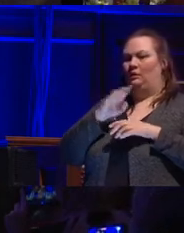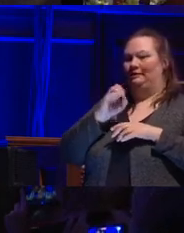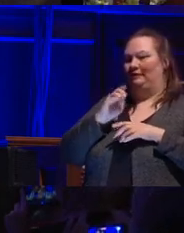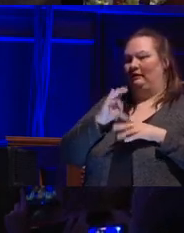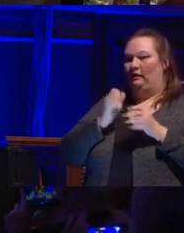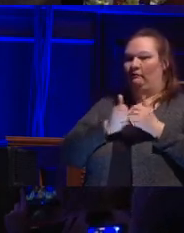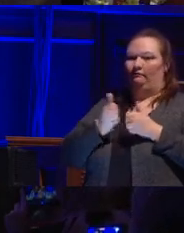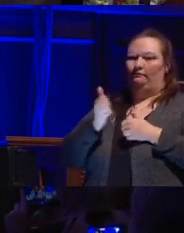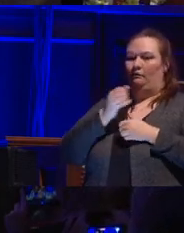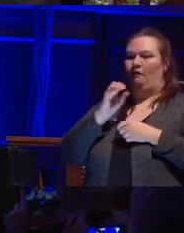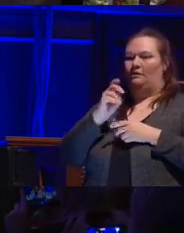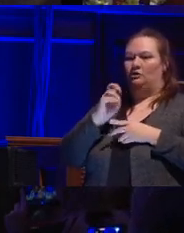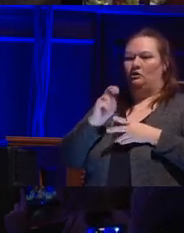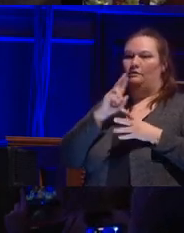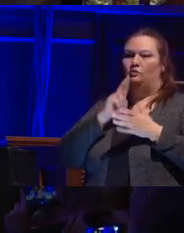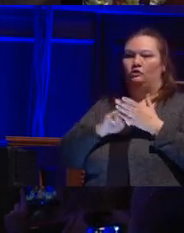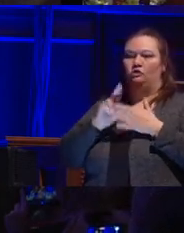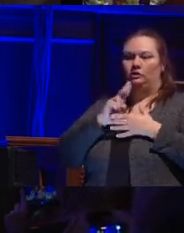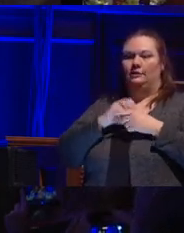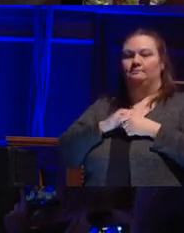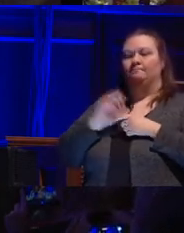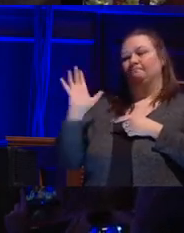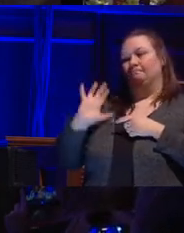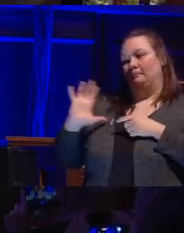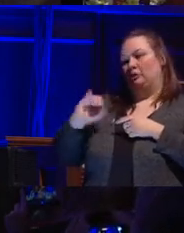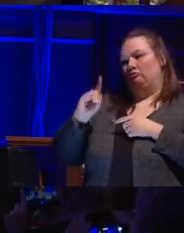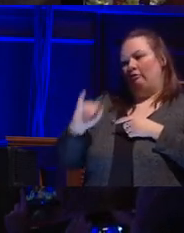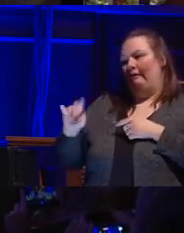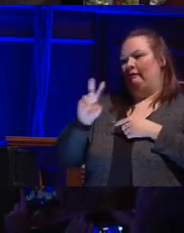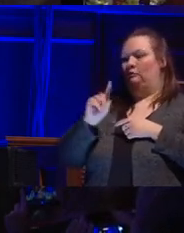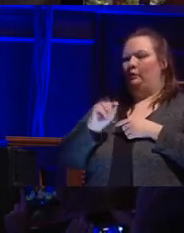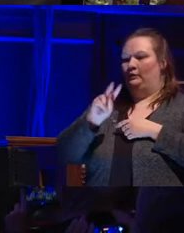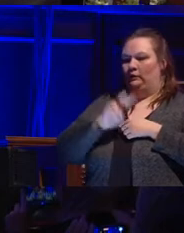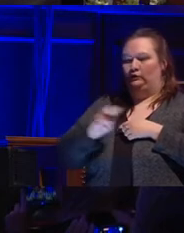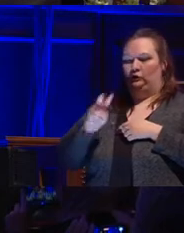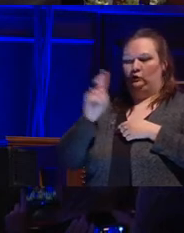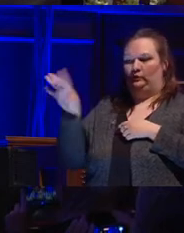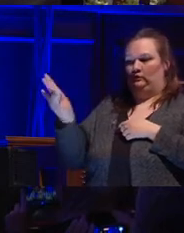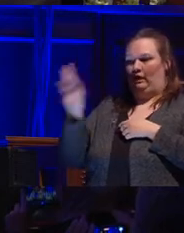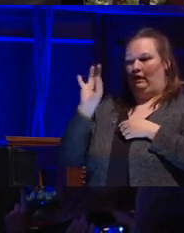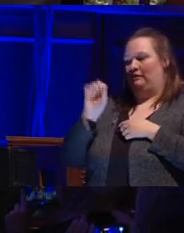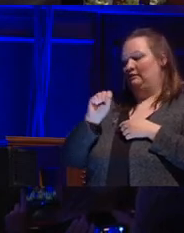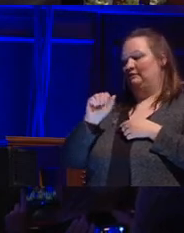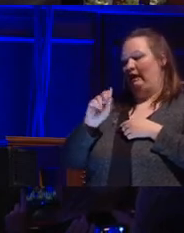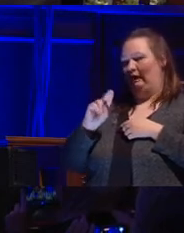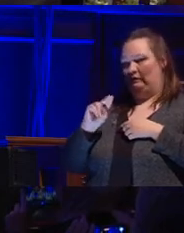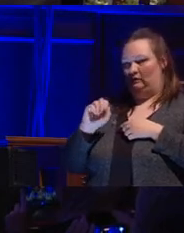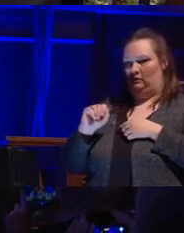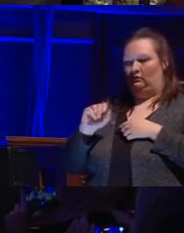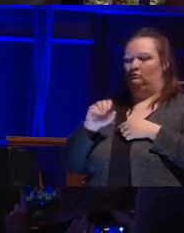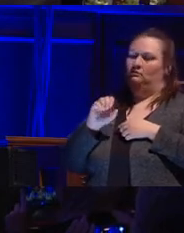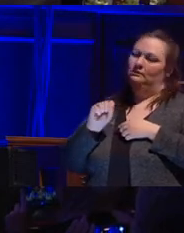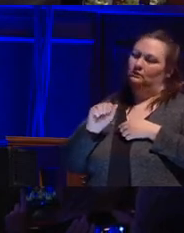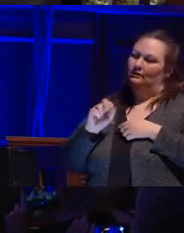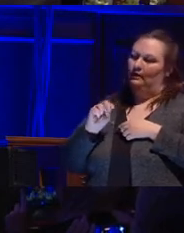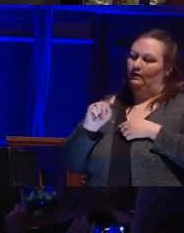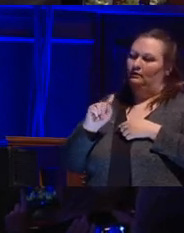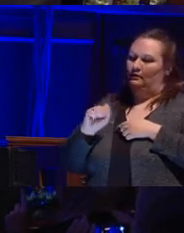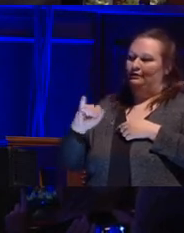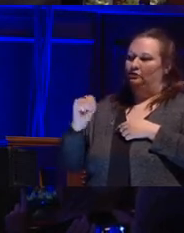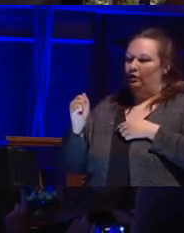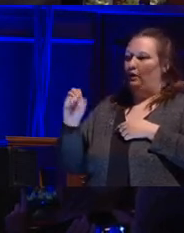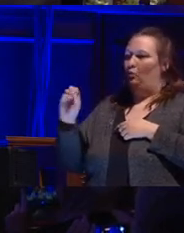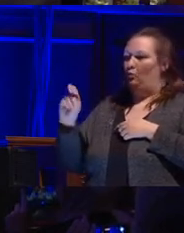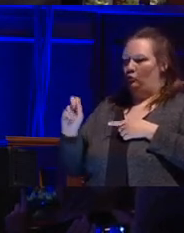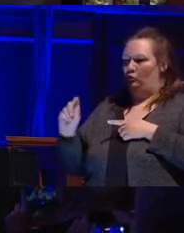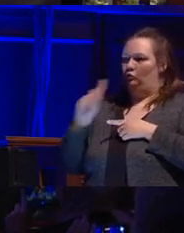university. In July 2022, the Board of Regents elected Santa J. Ono to be the president of this